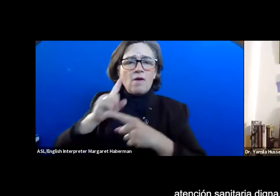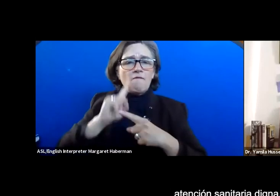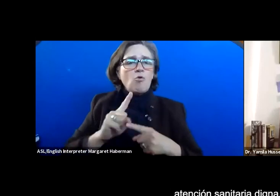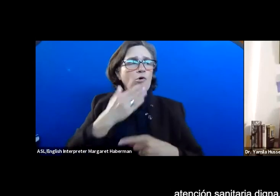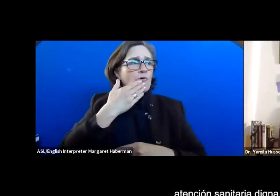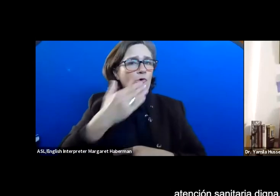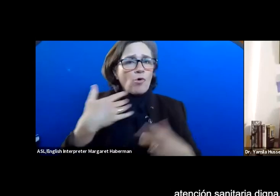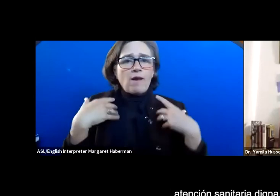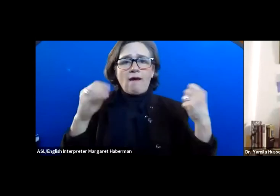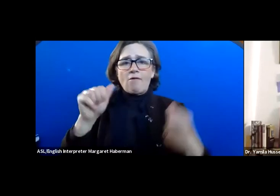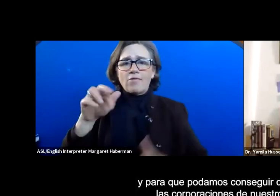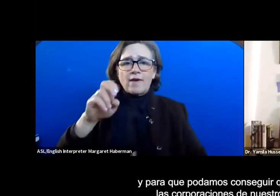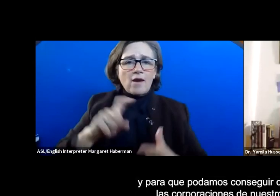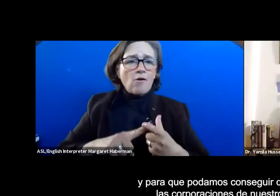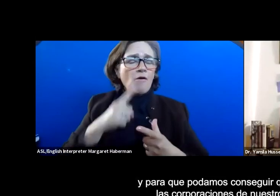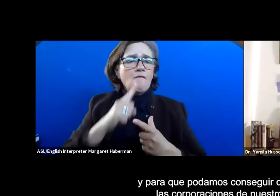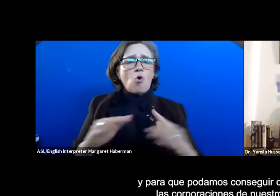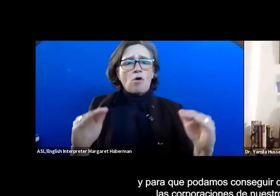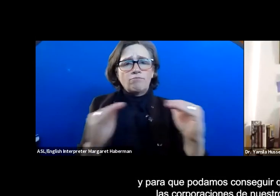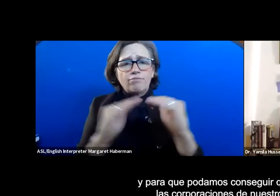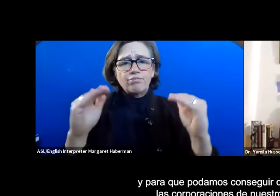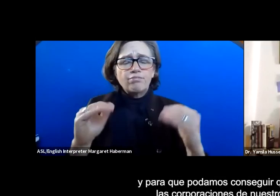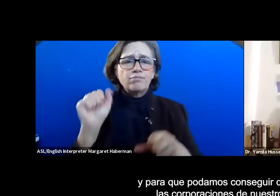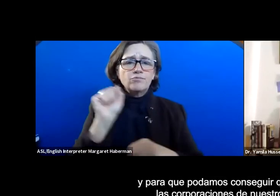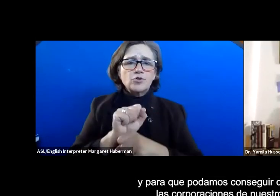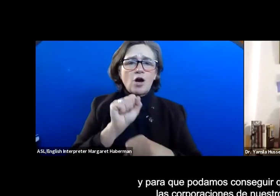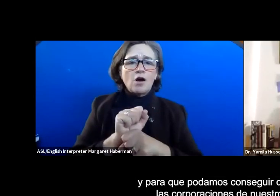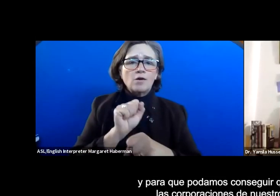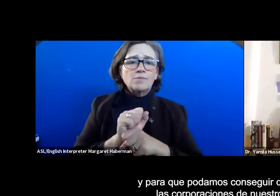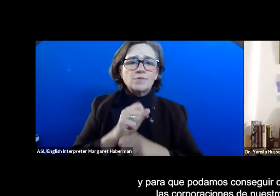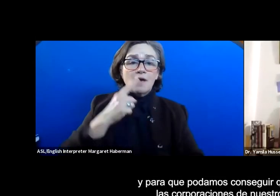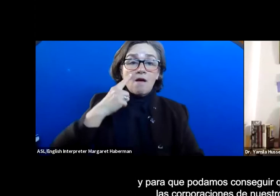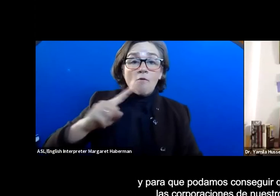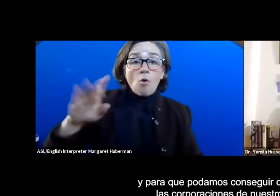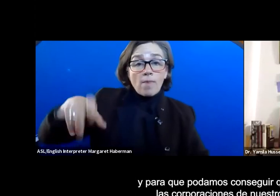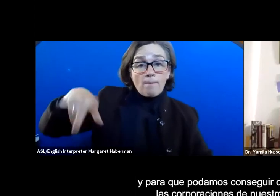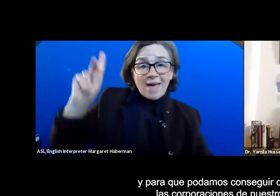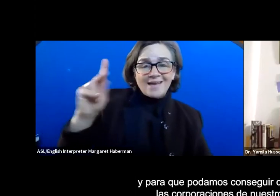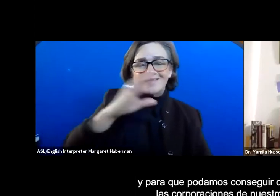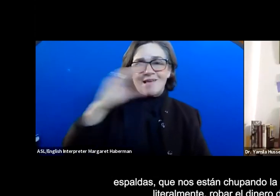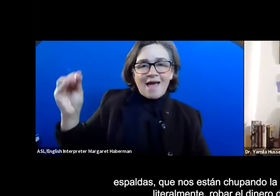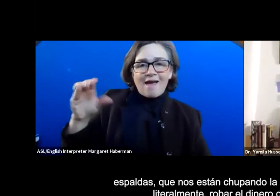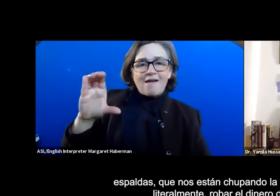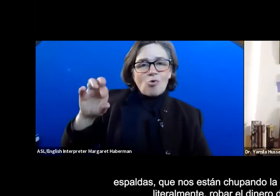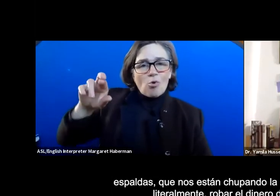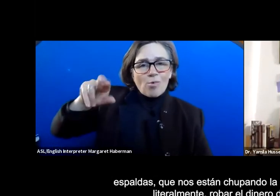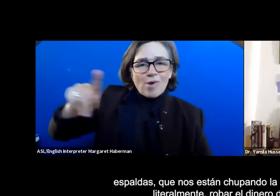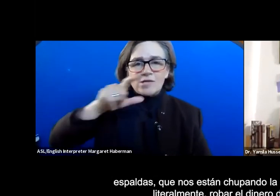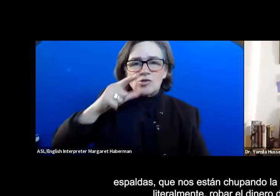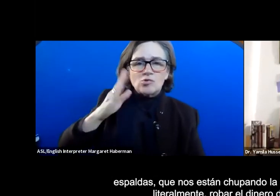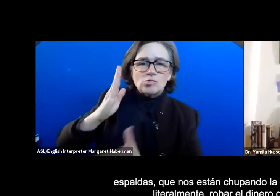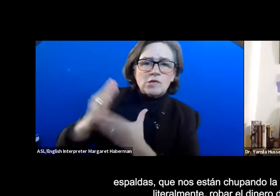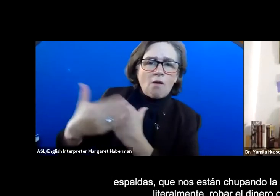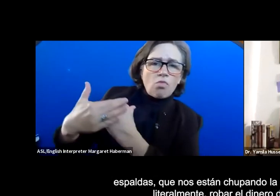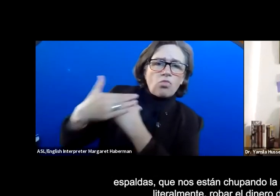healthcare, employment, in order for us to get the banks and the corporations off our backs who are sucking